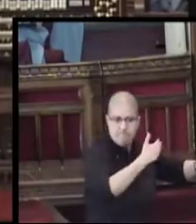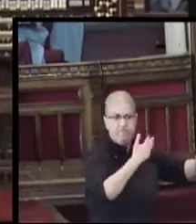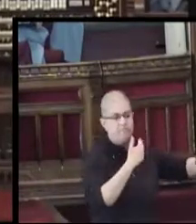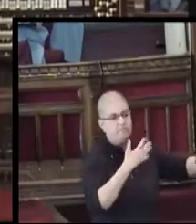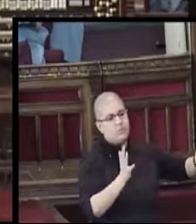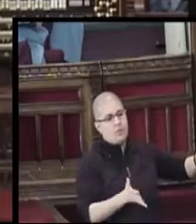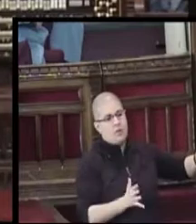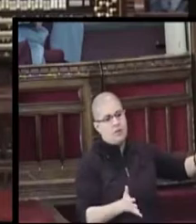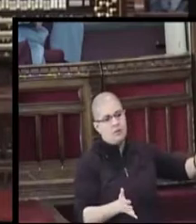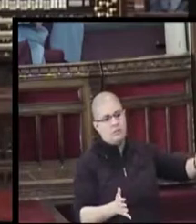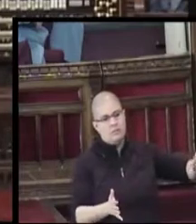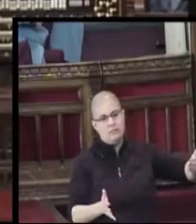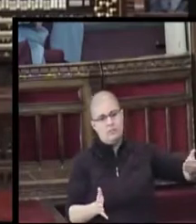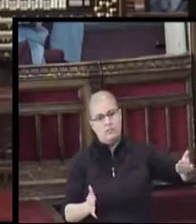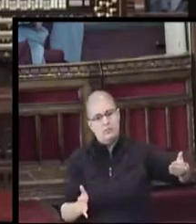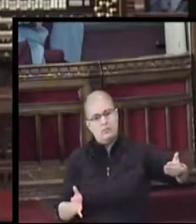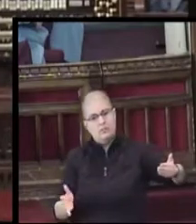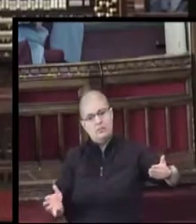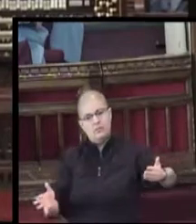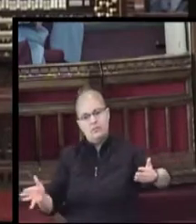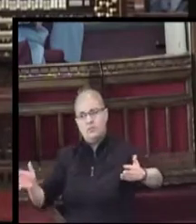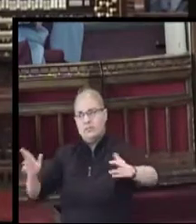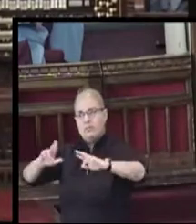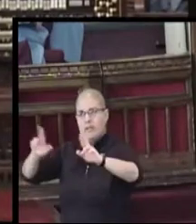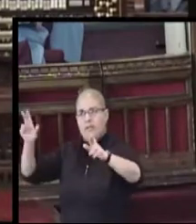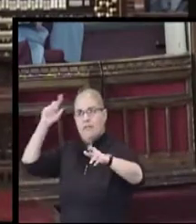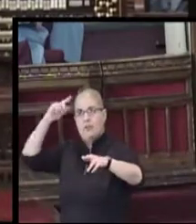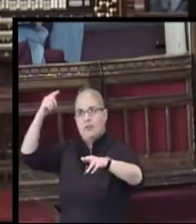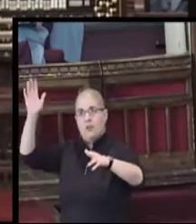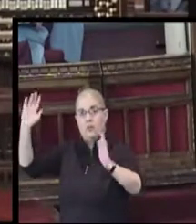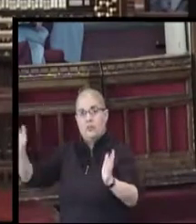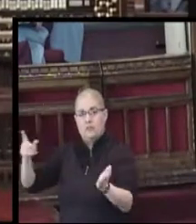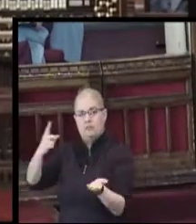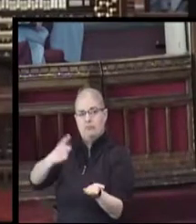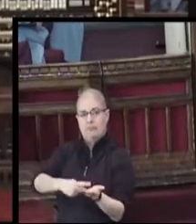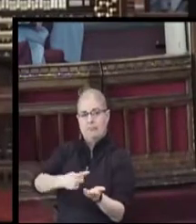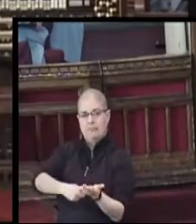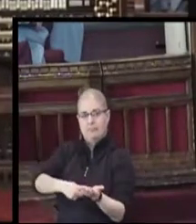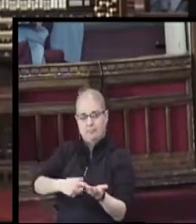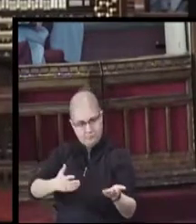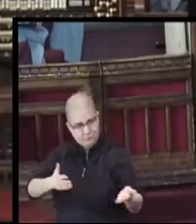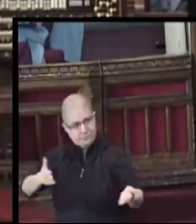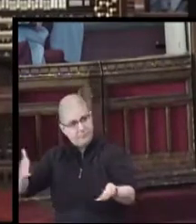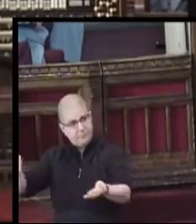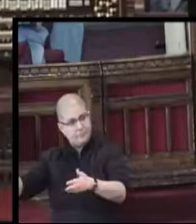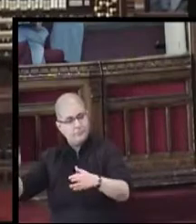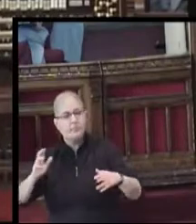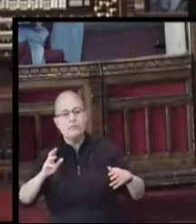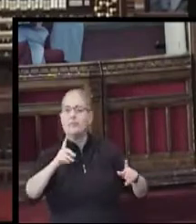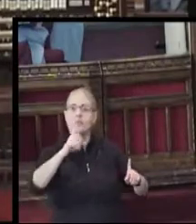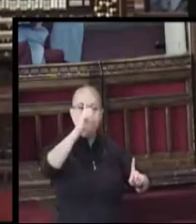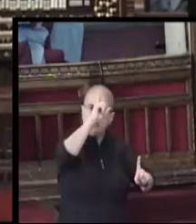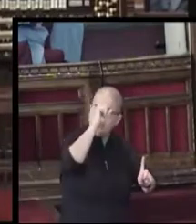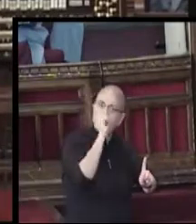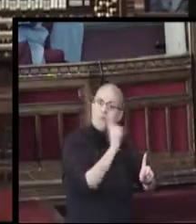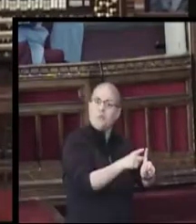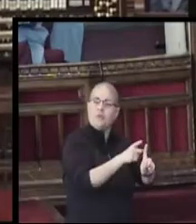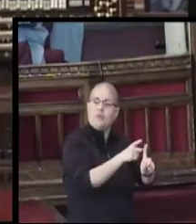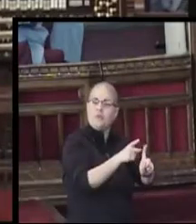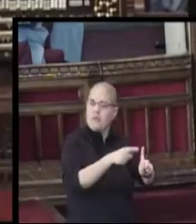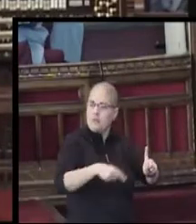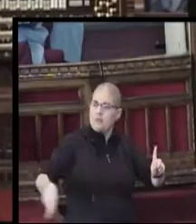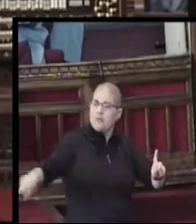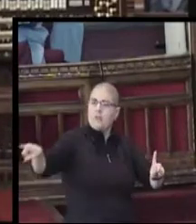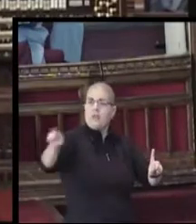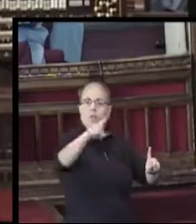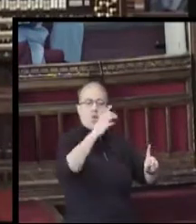and preparing him for God's conversation with him. The bottom line is we are called to be